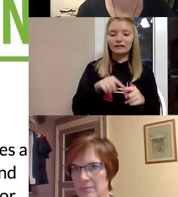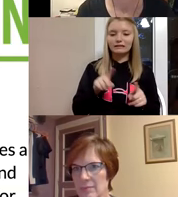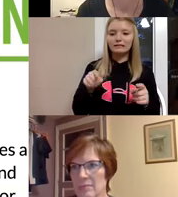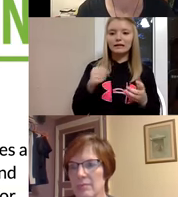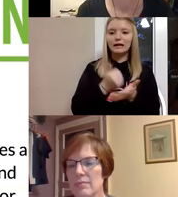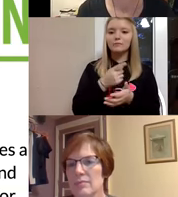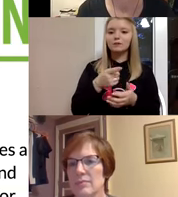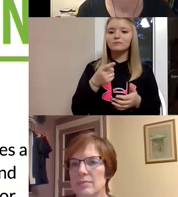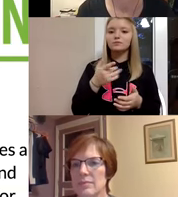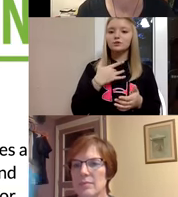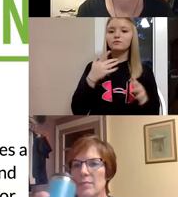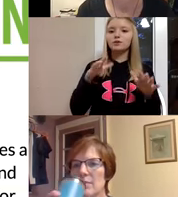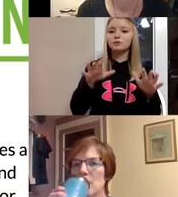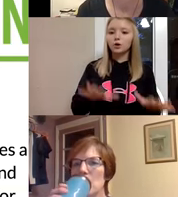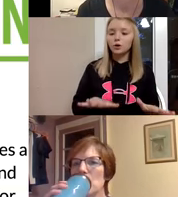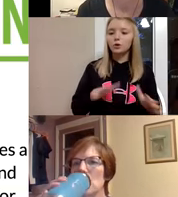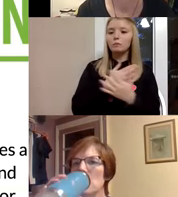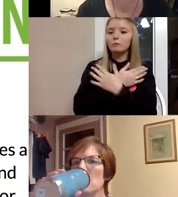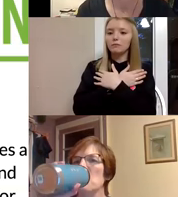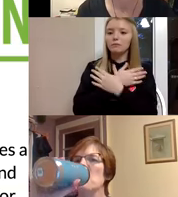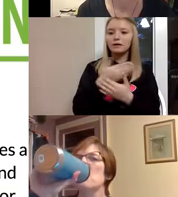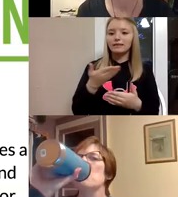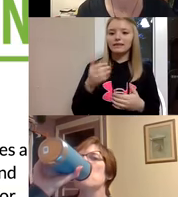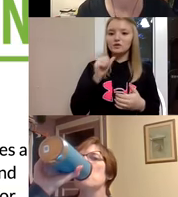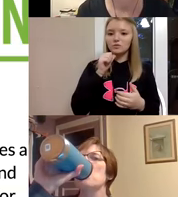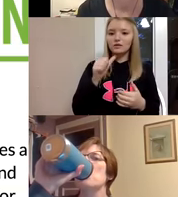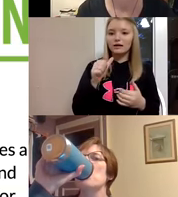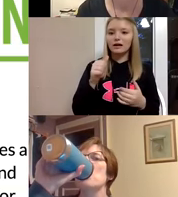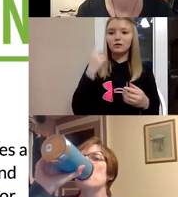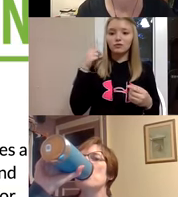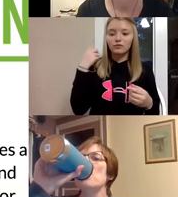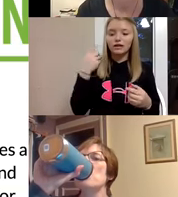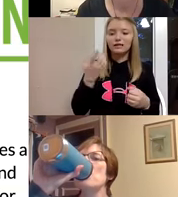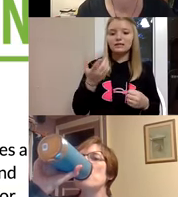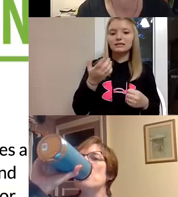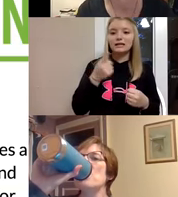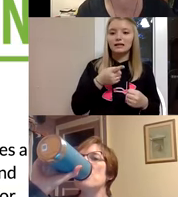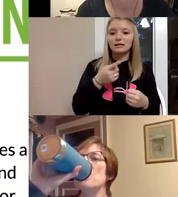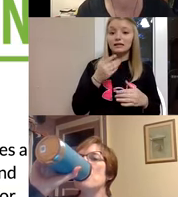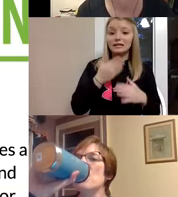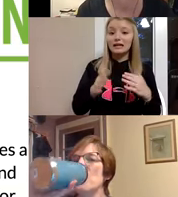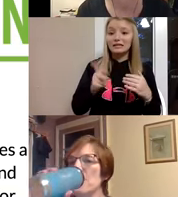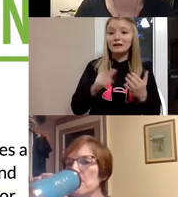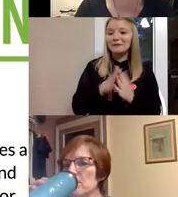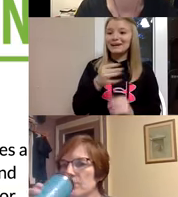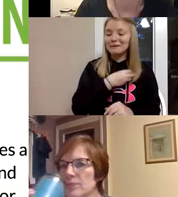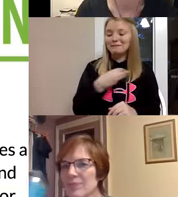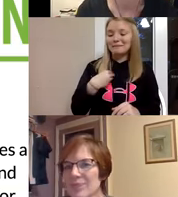feel, you know, more calm and like things were not going out of control. And he ended up becoming a member a few weeks